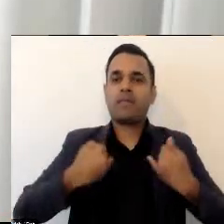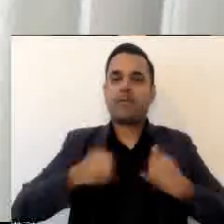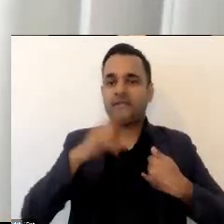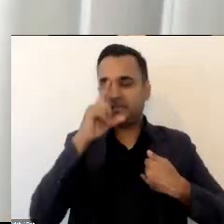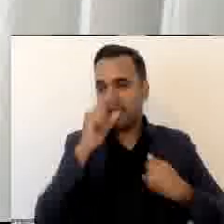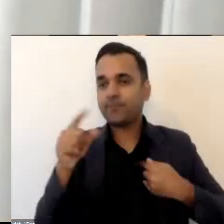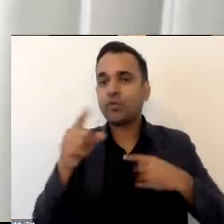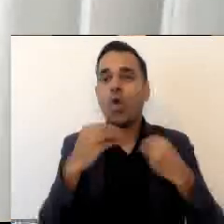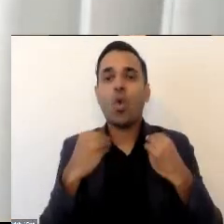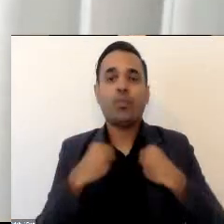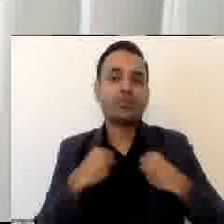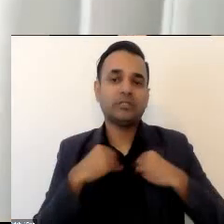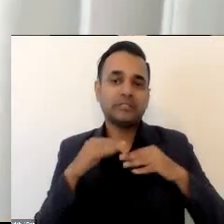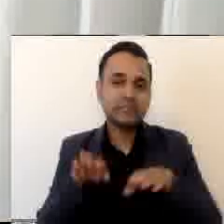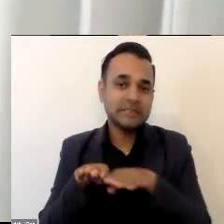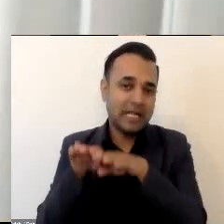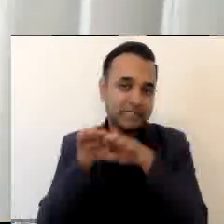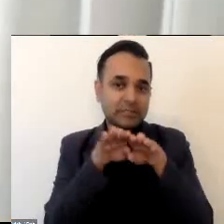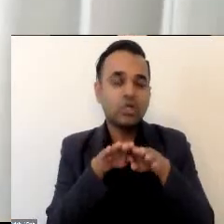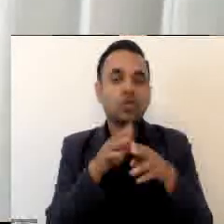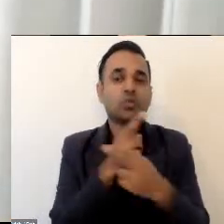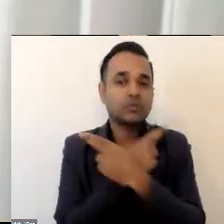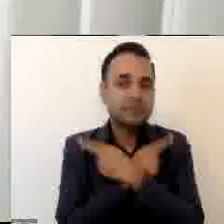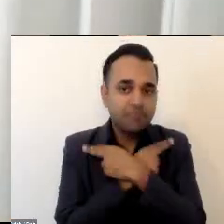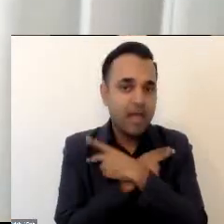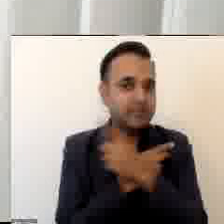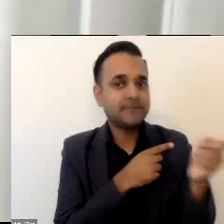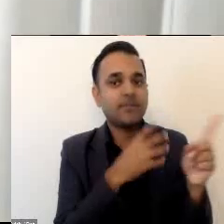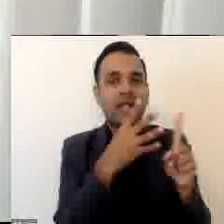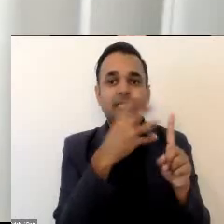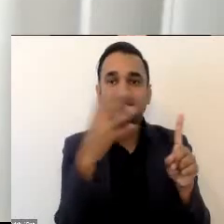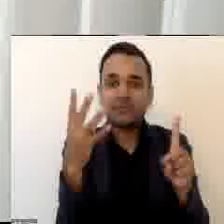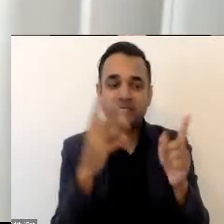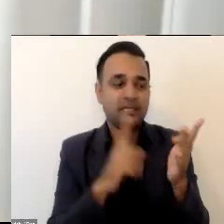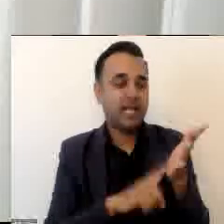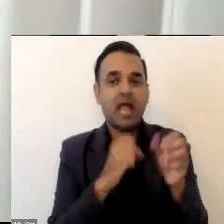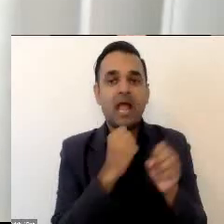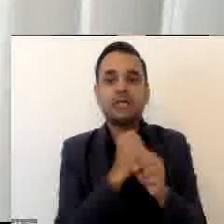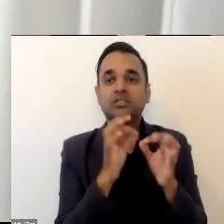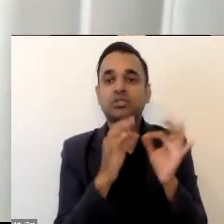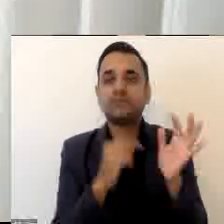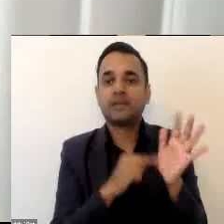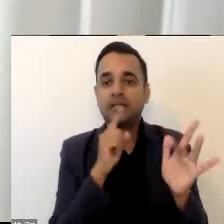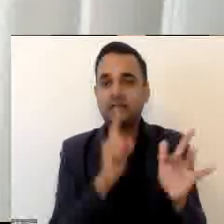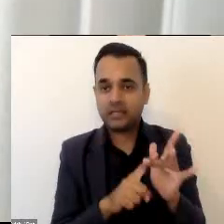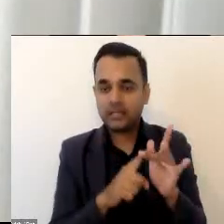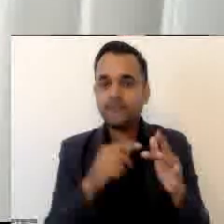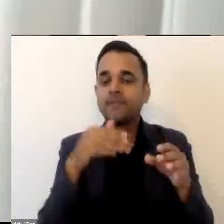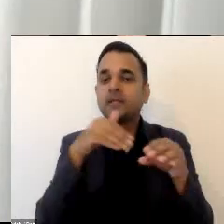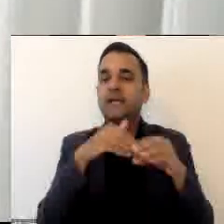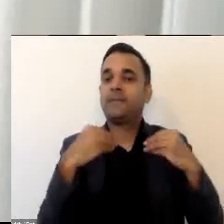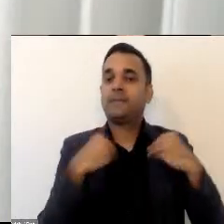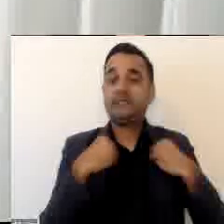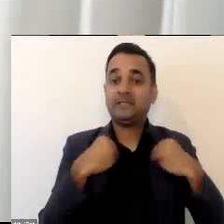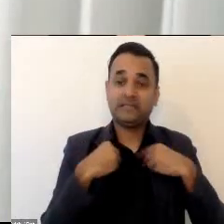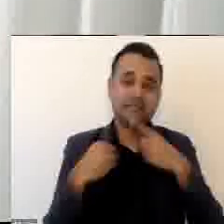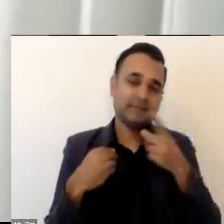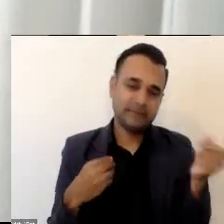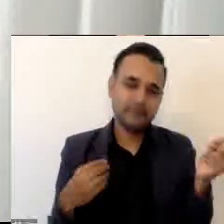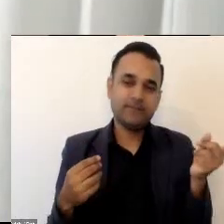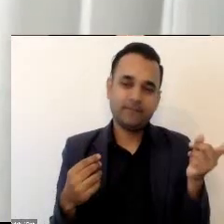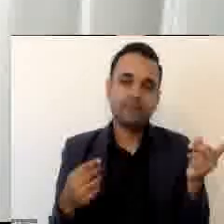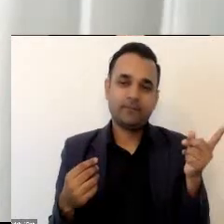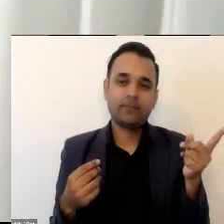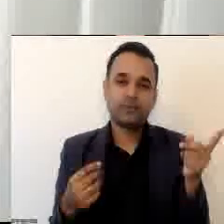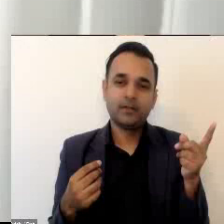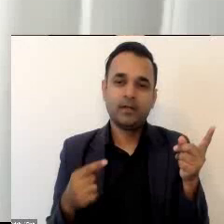bringing, you know, creating awareness about some of these issues through our research. And as I said, you know, one of the research and, you know, that we're using right now